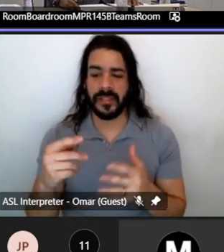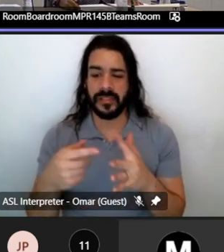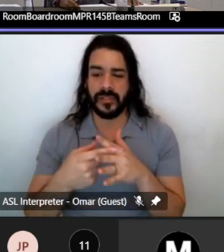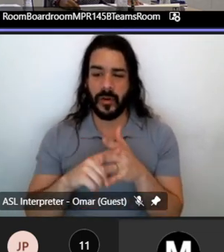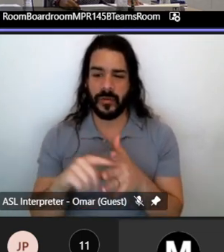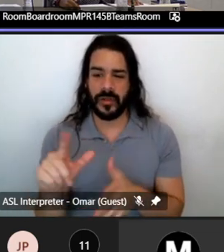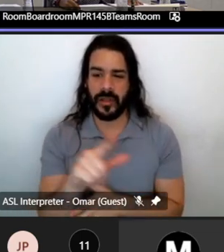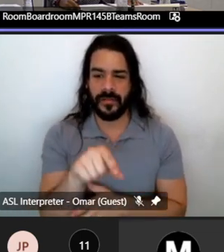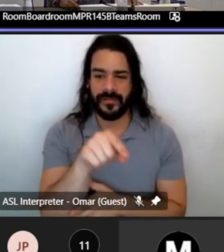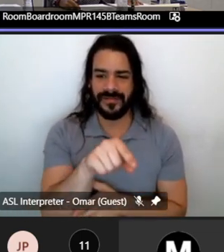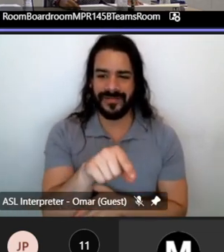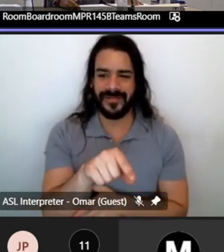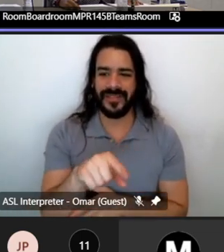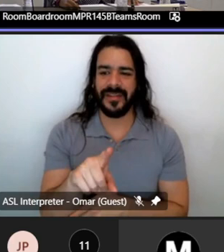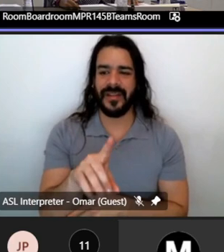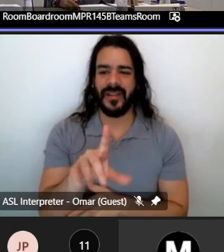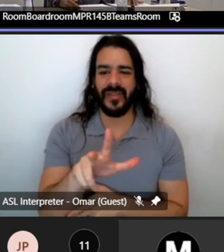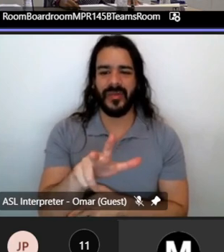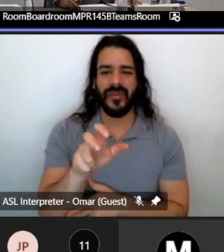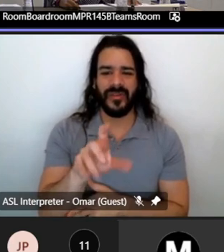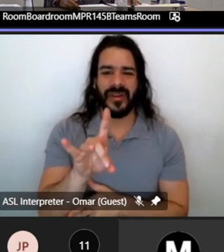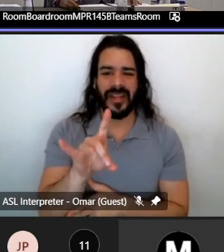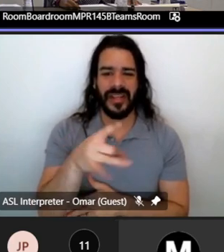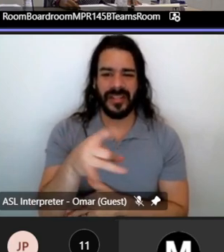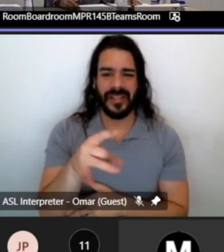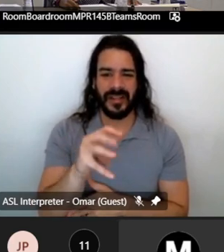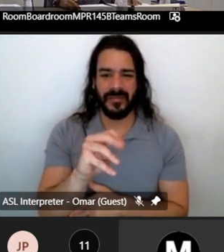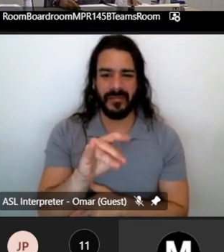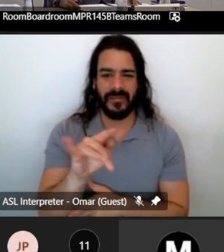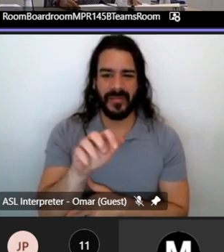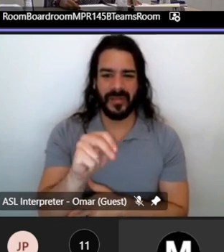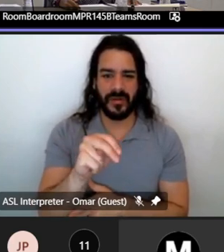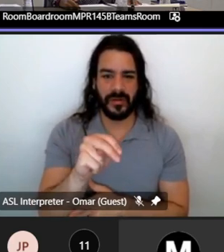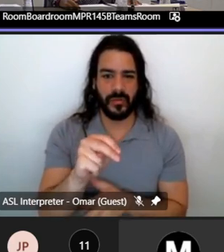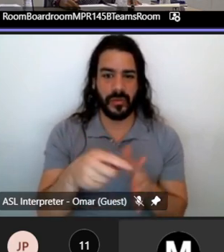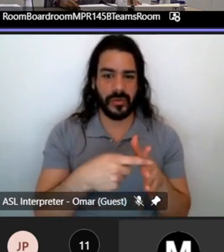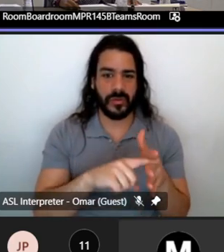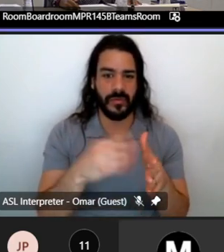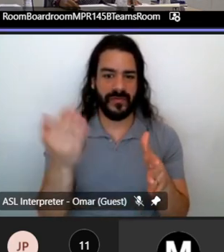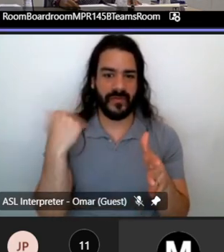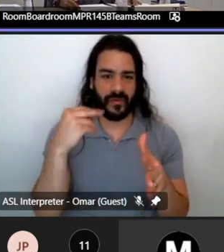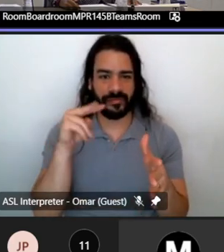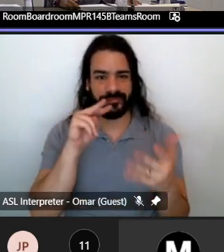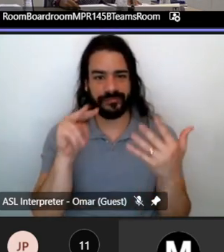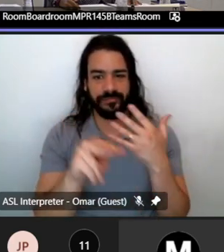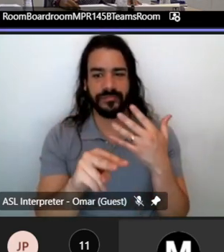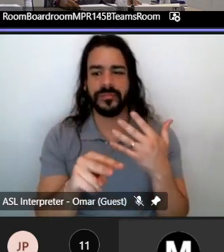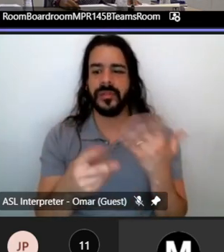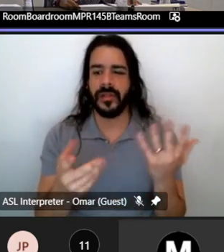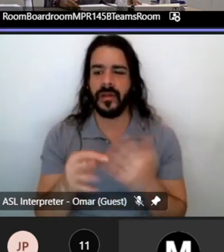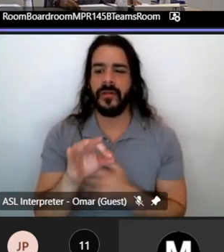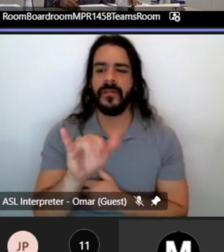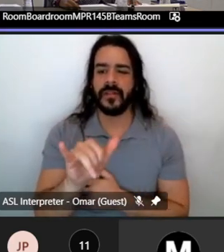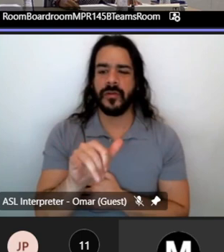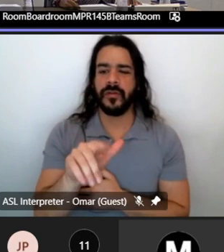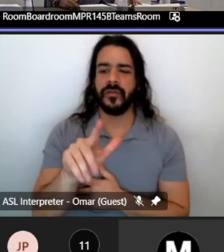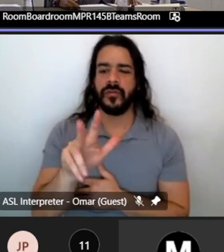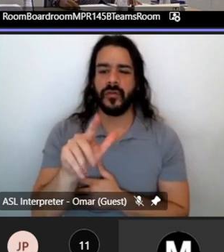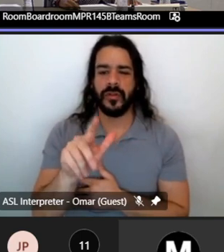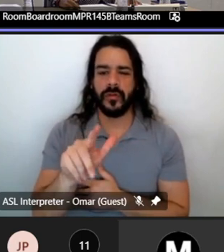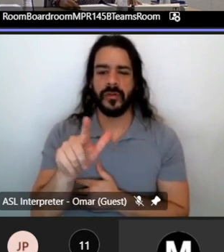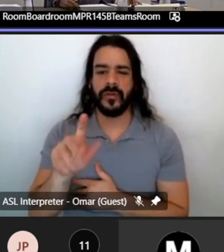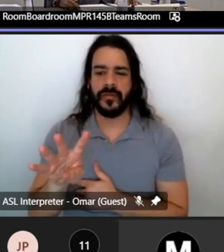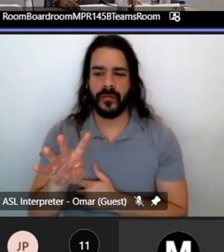red bar shows the original $318 million deficit down from $500 million. Over fiscal